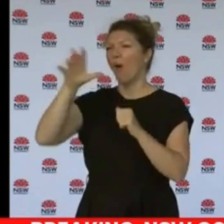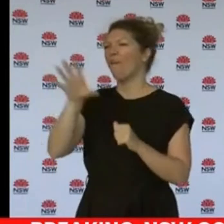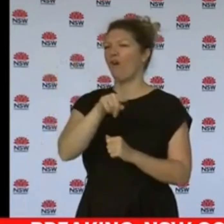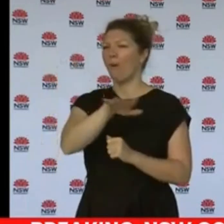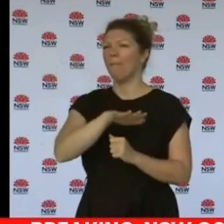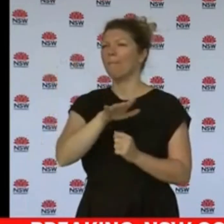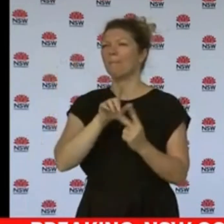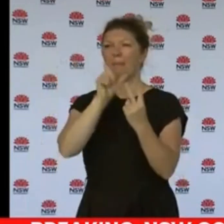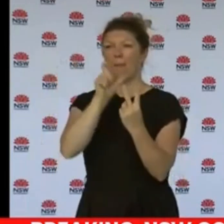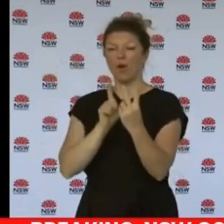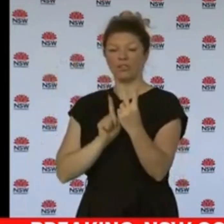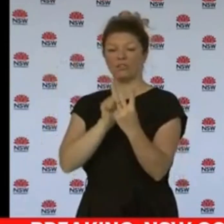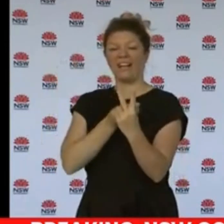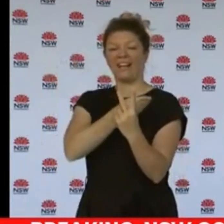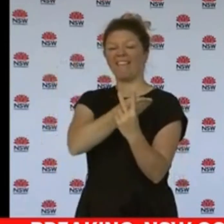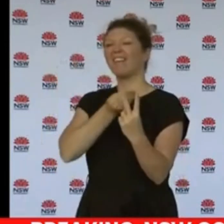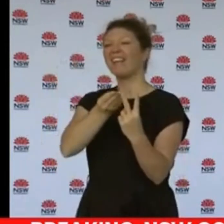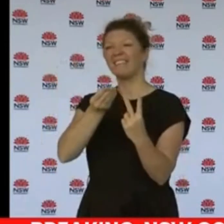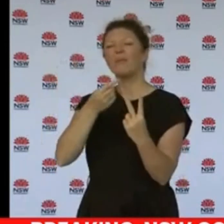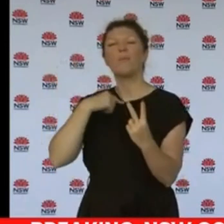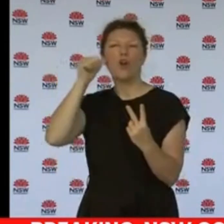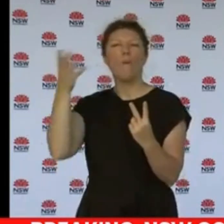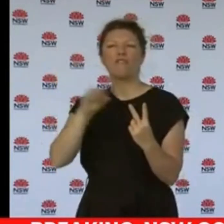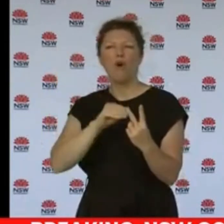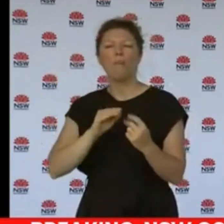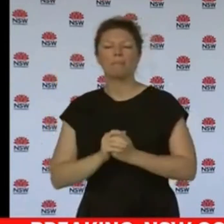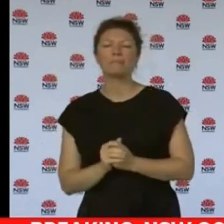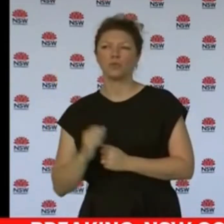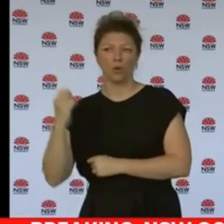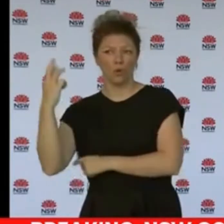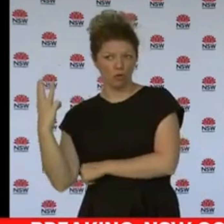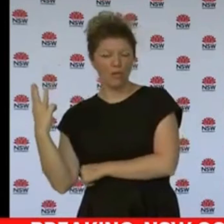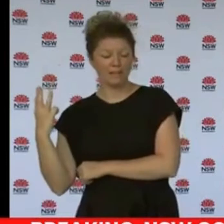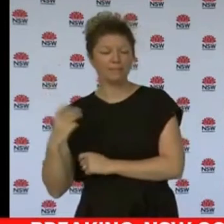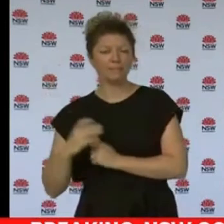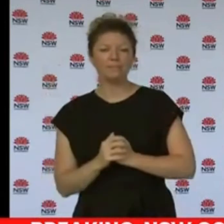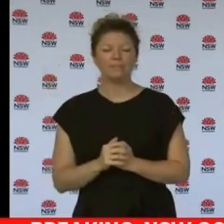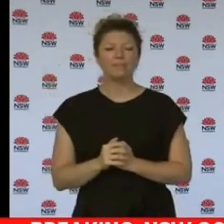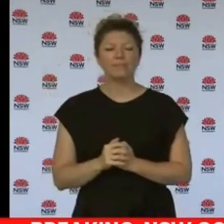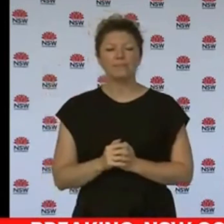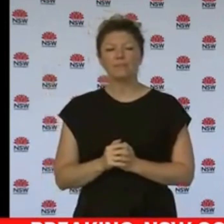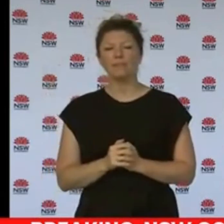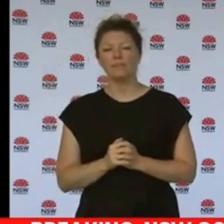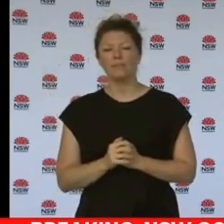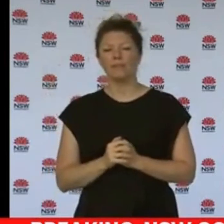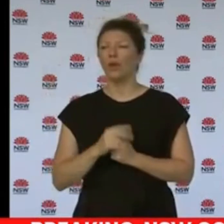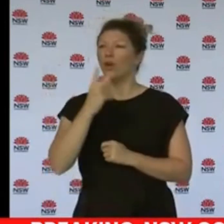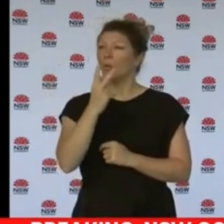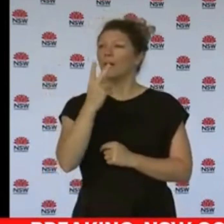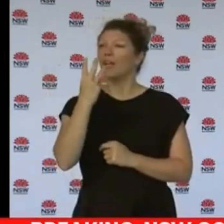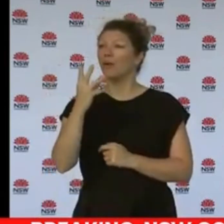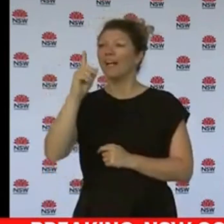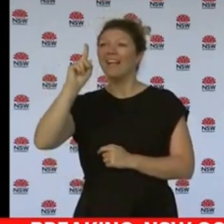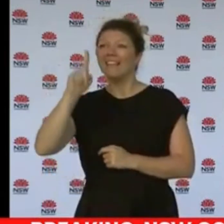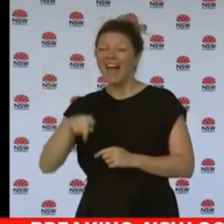close contacts of a previously reported case. Overnight, there were, in that 24-hour period to 8 p.m, there were